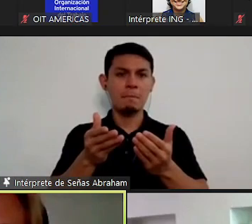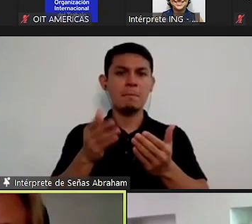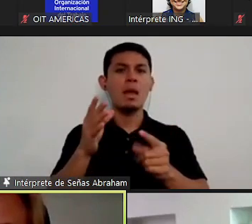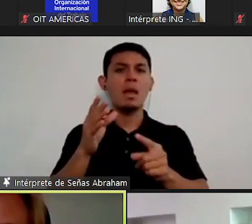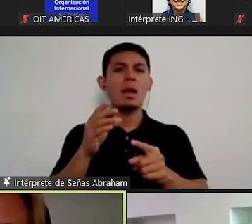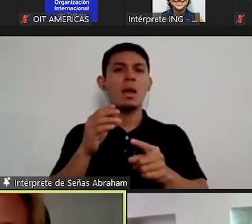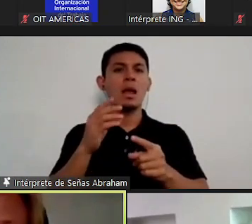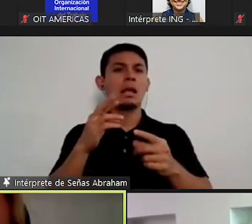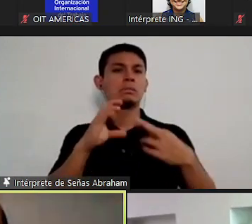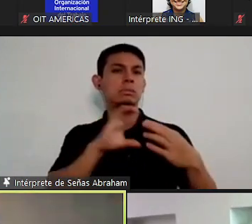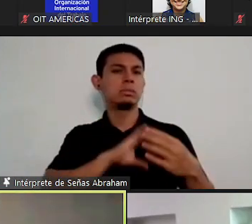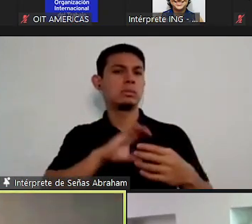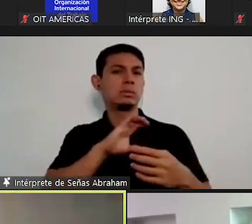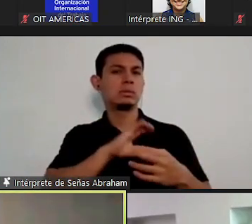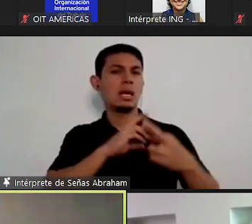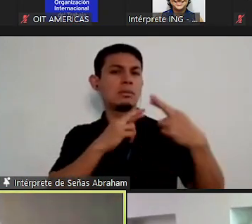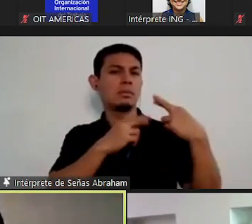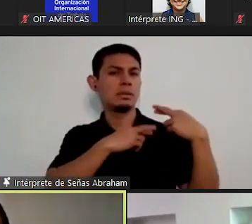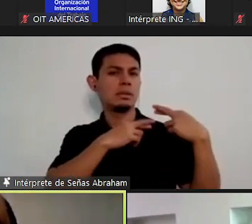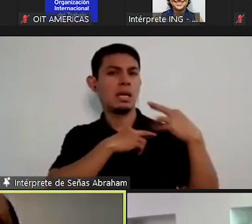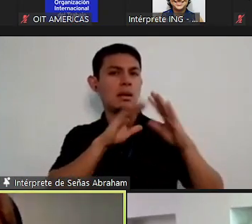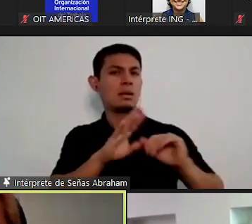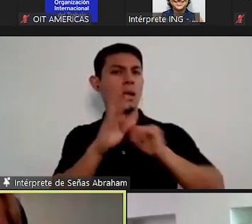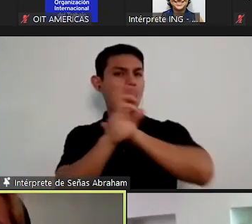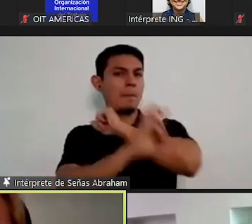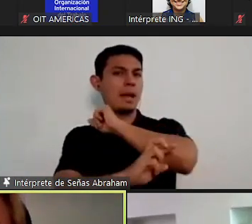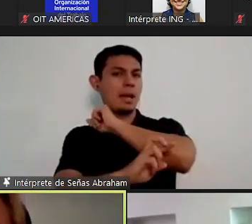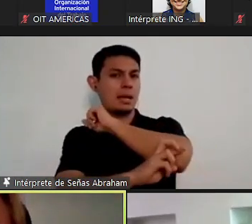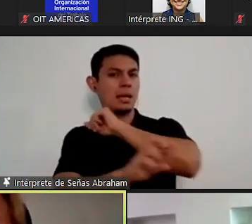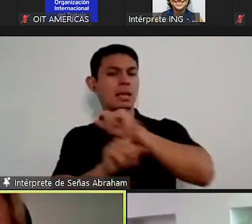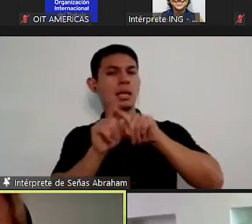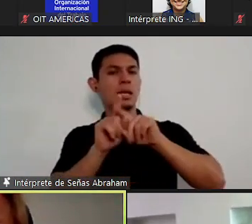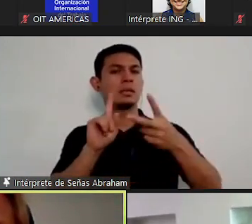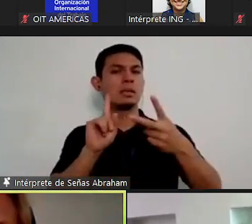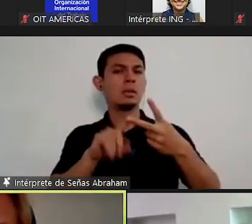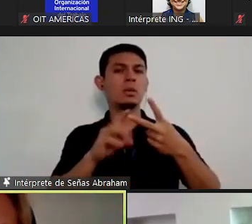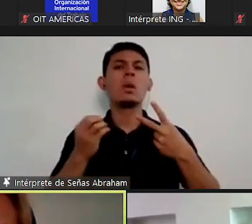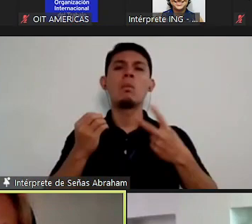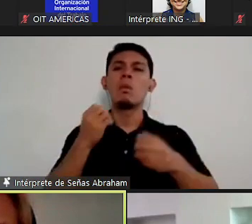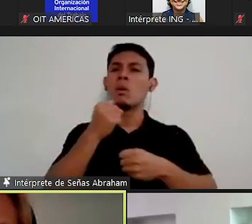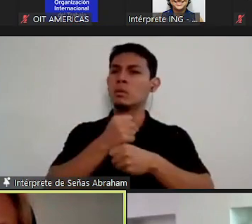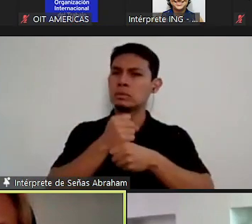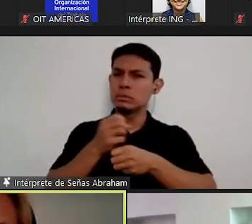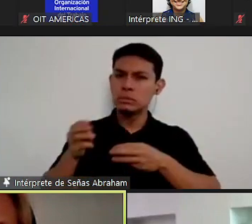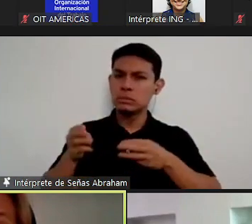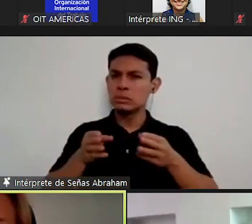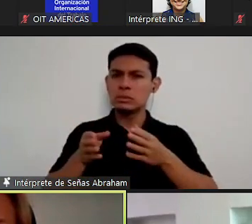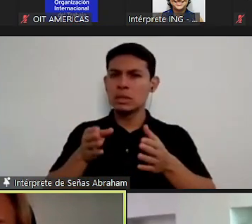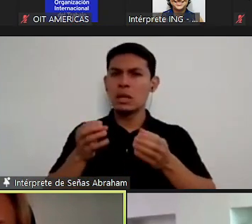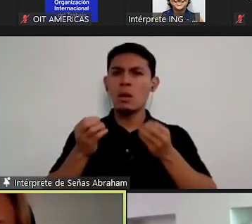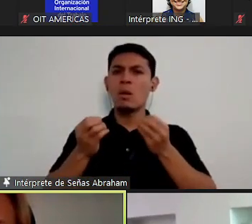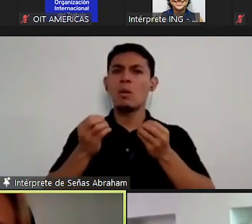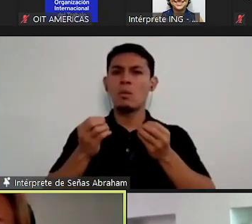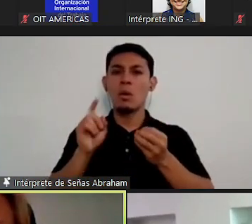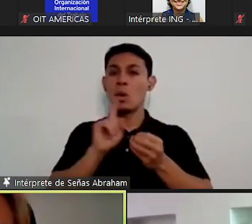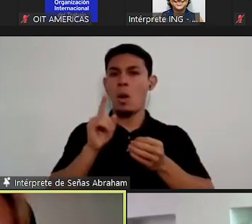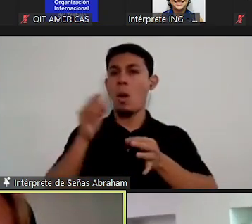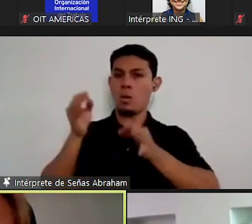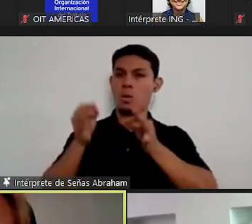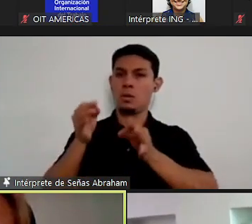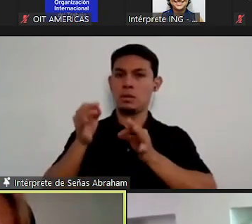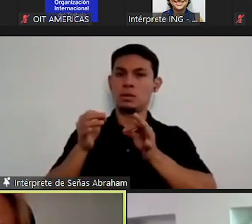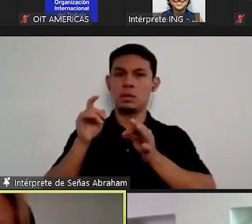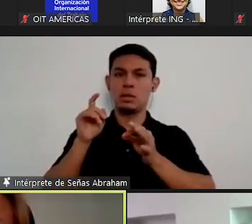the business science and the responsible business conduct in the country and second of all to work as a mechanism